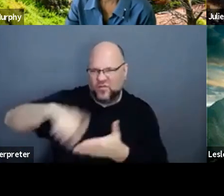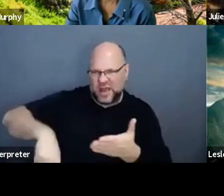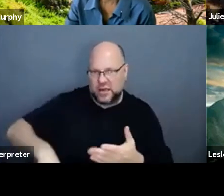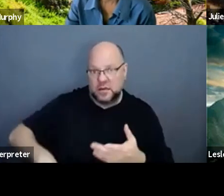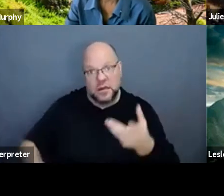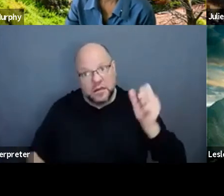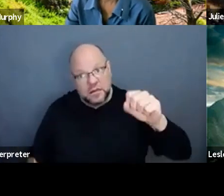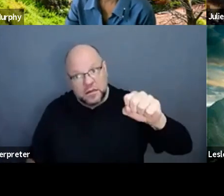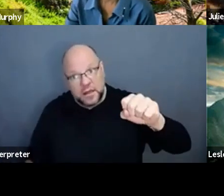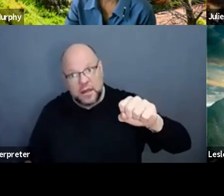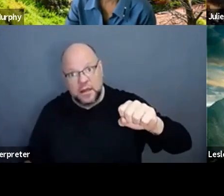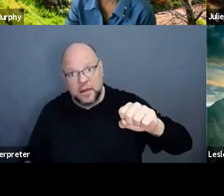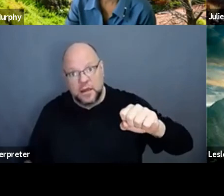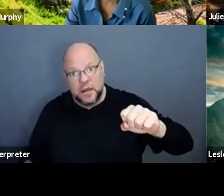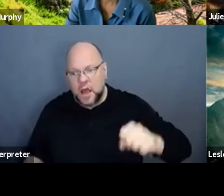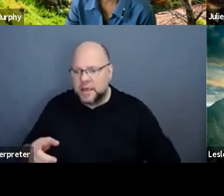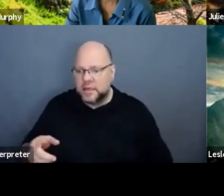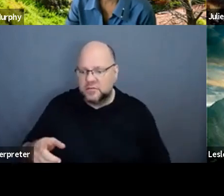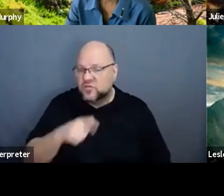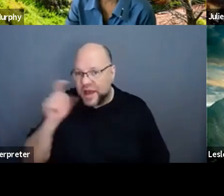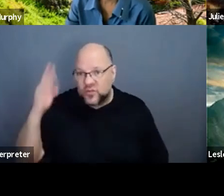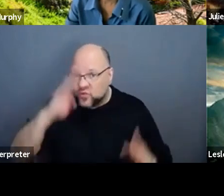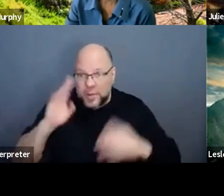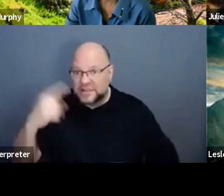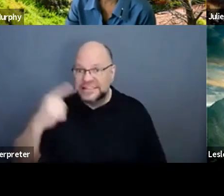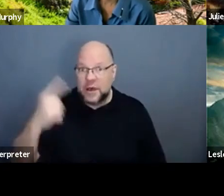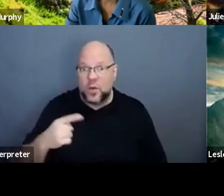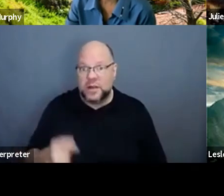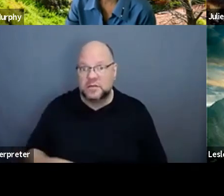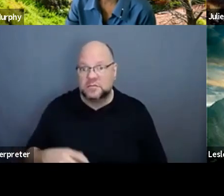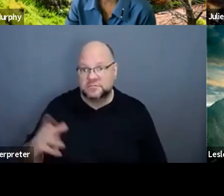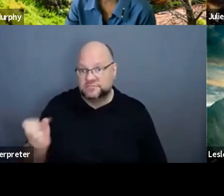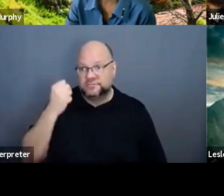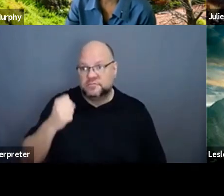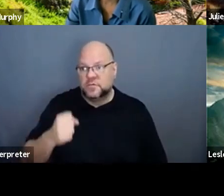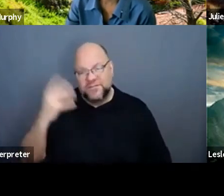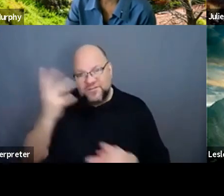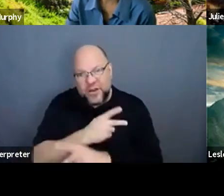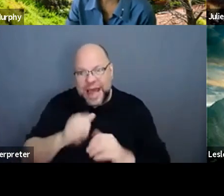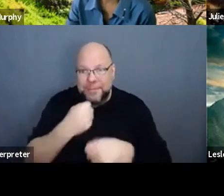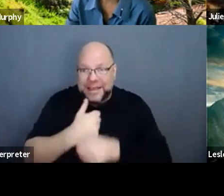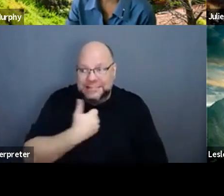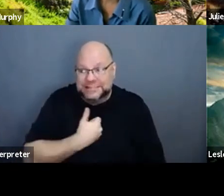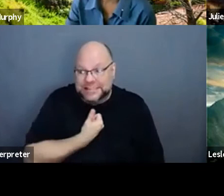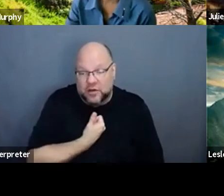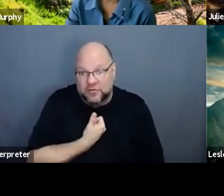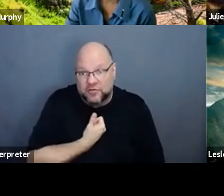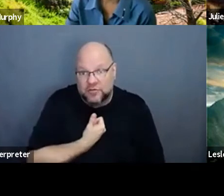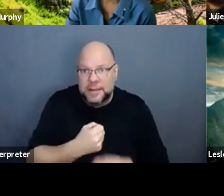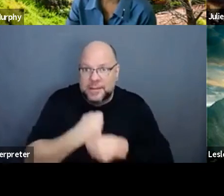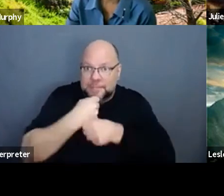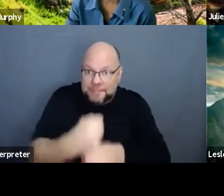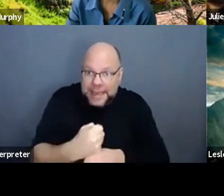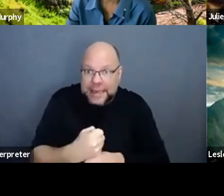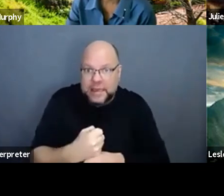what they imagine. You don't have to worry about someone funding it. If you can figure out how to make it and make it at